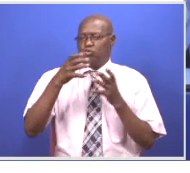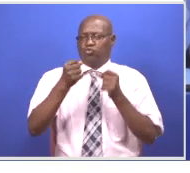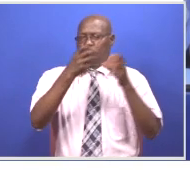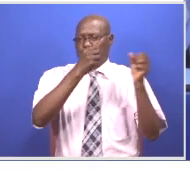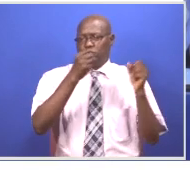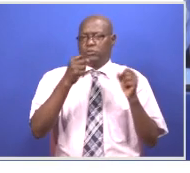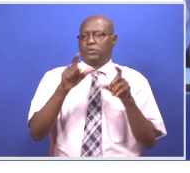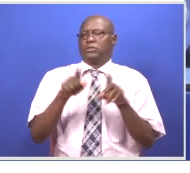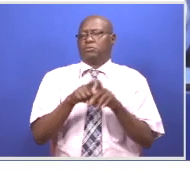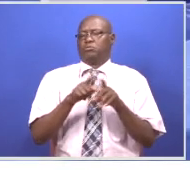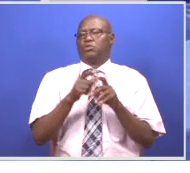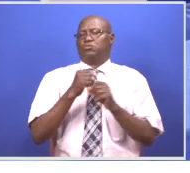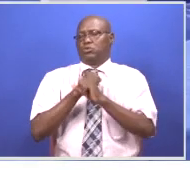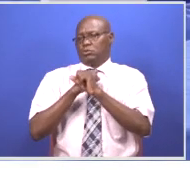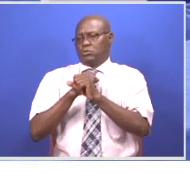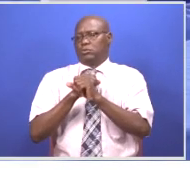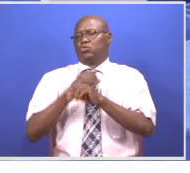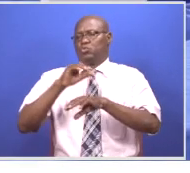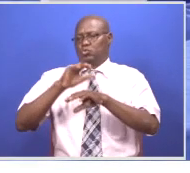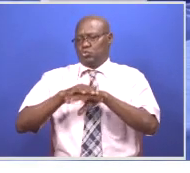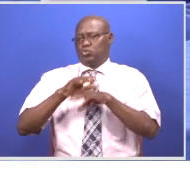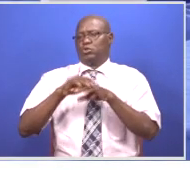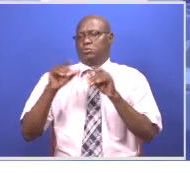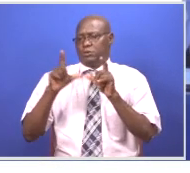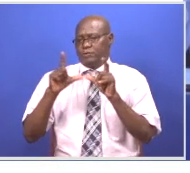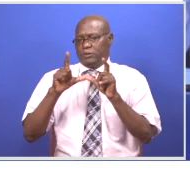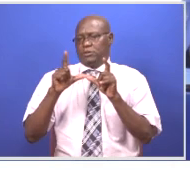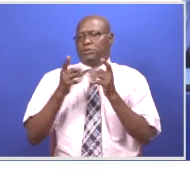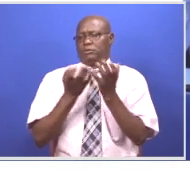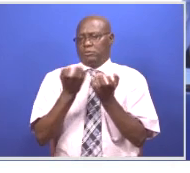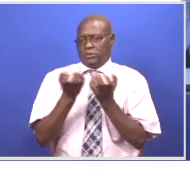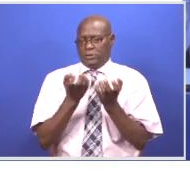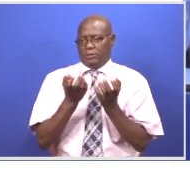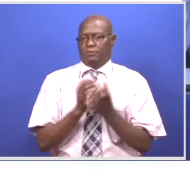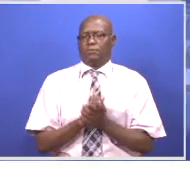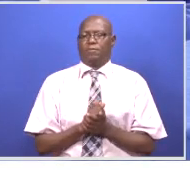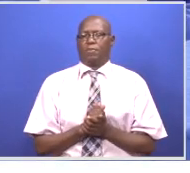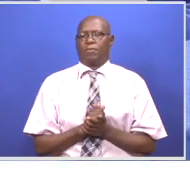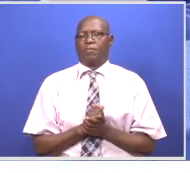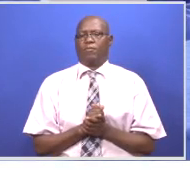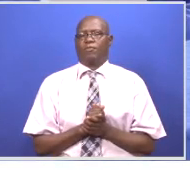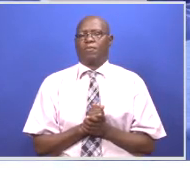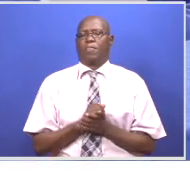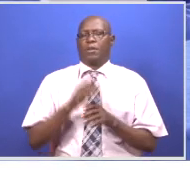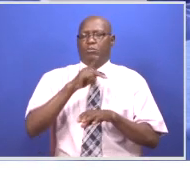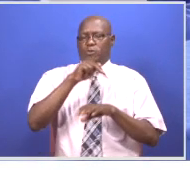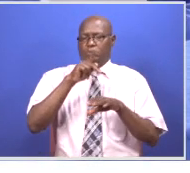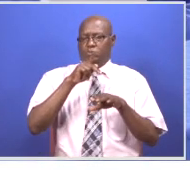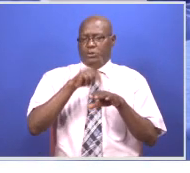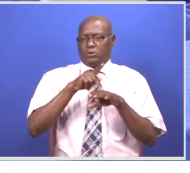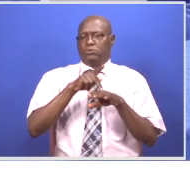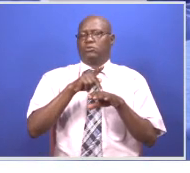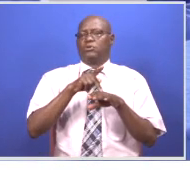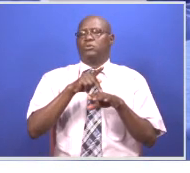and legitimate businesses trading in alcoholic beverages. And I remember. Principal Secretary for